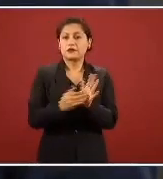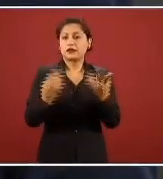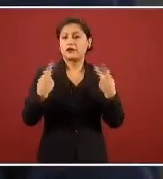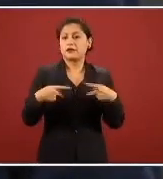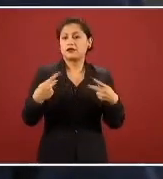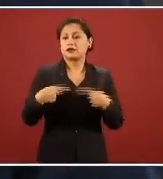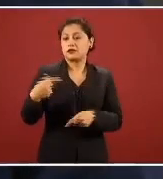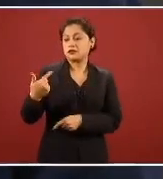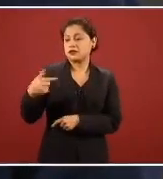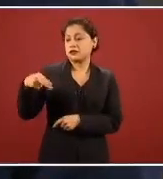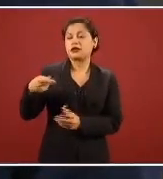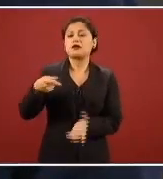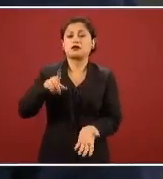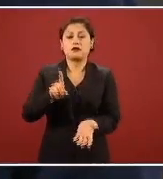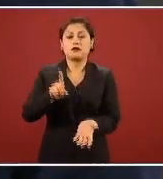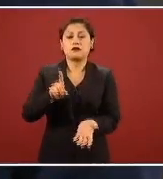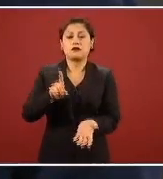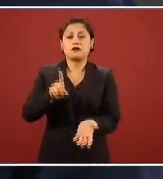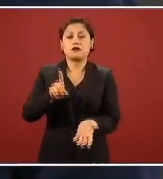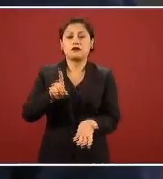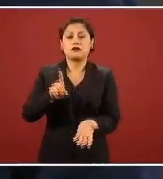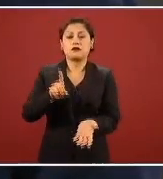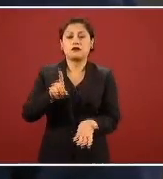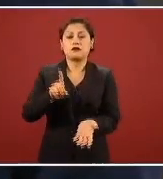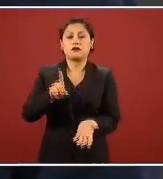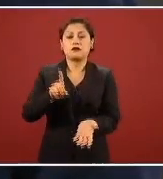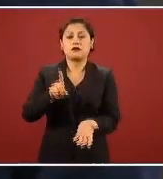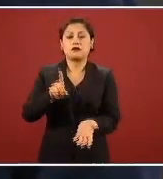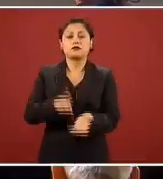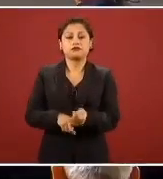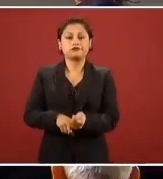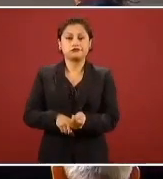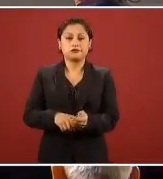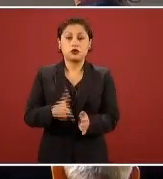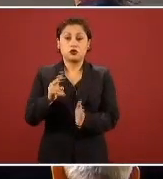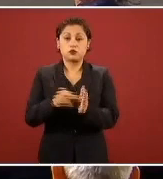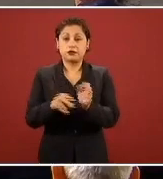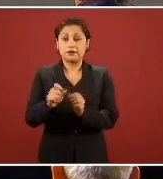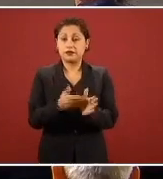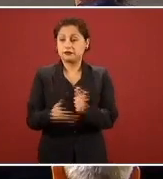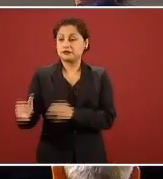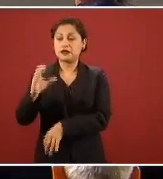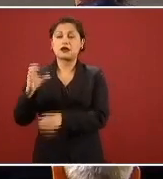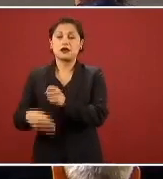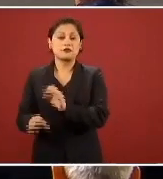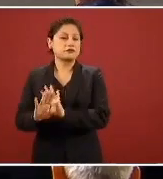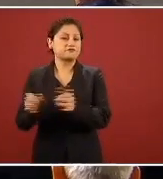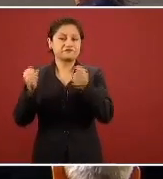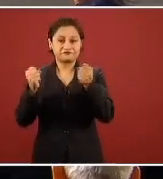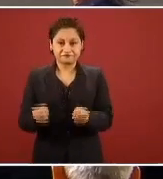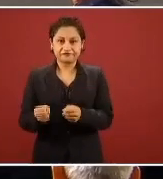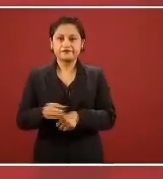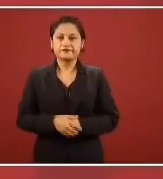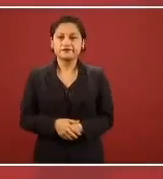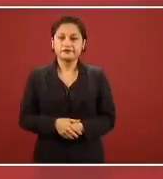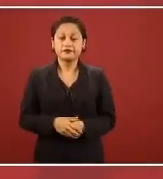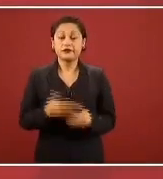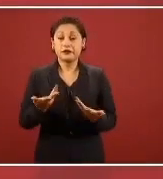para finales de este año. By the end of this year. Todo esto es más